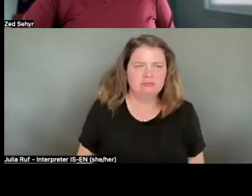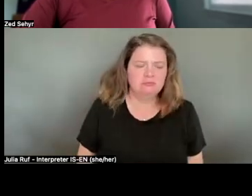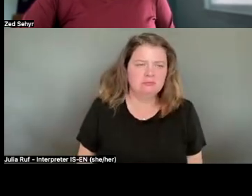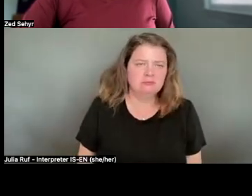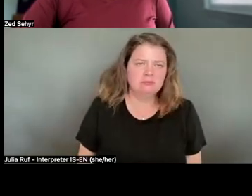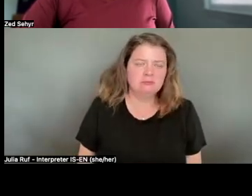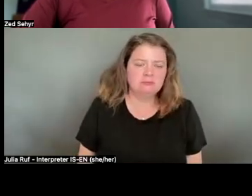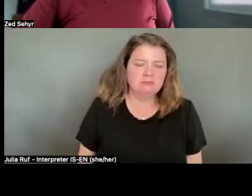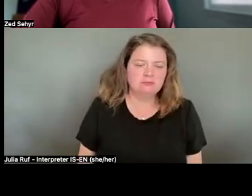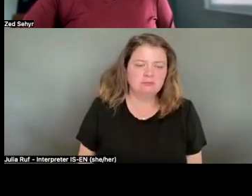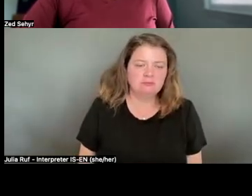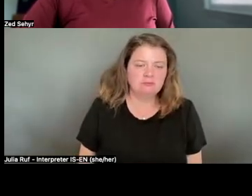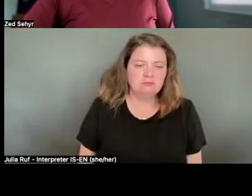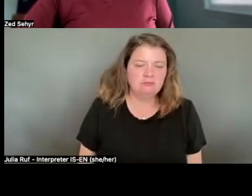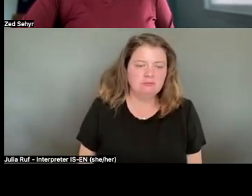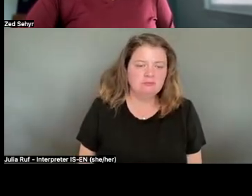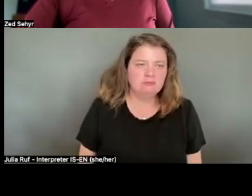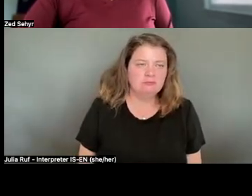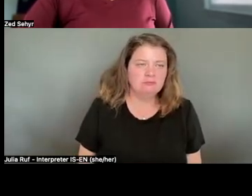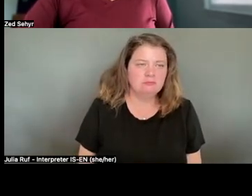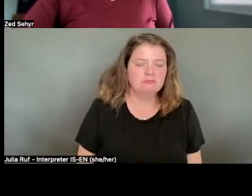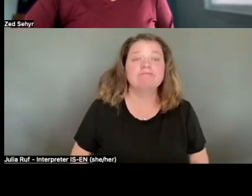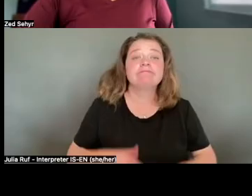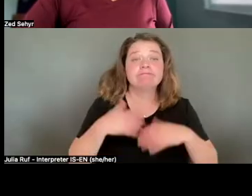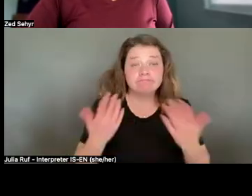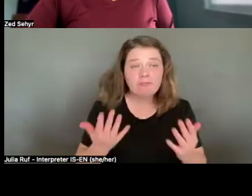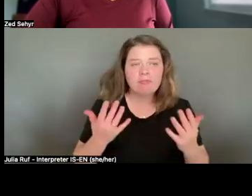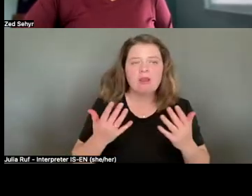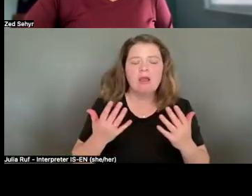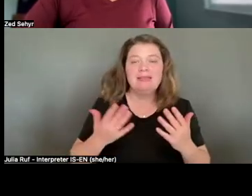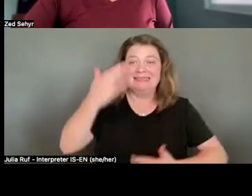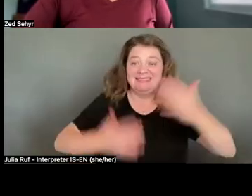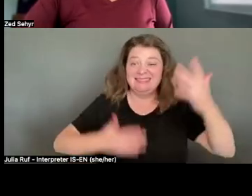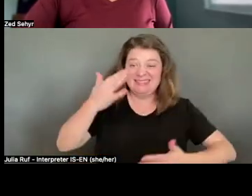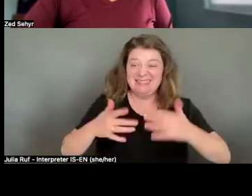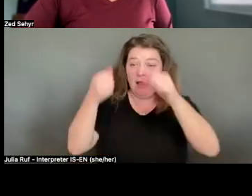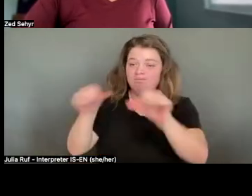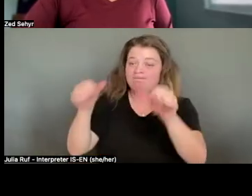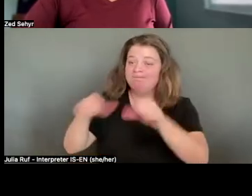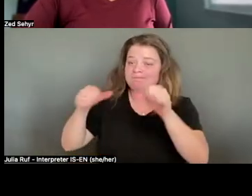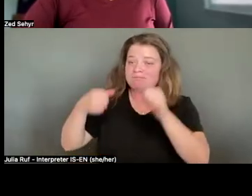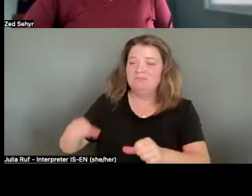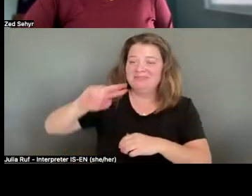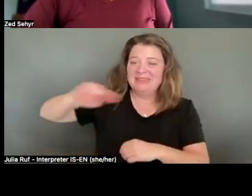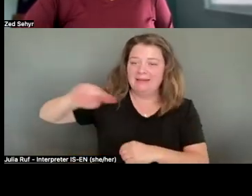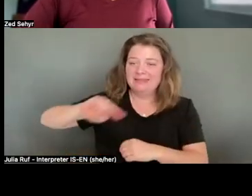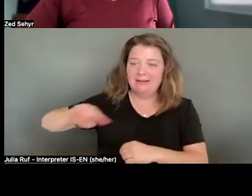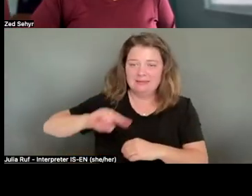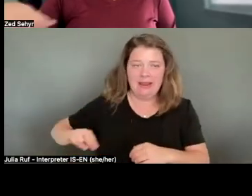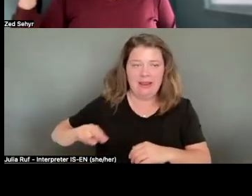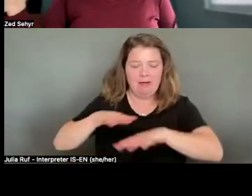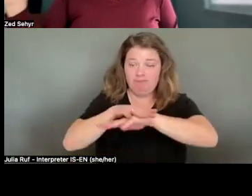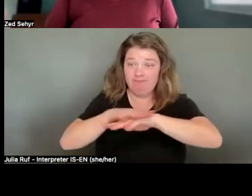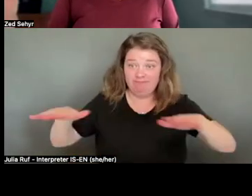Then we needed to prep the data. So once the data was tagged, and we